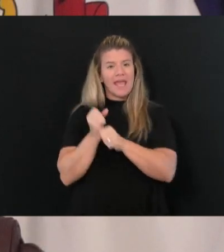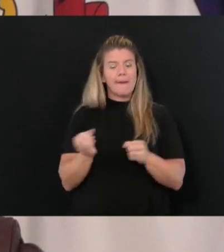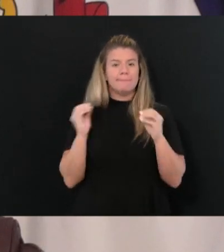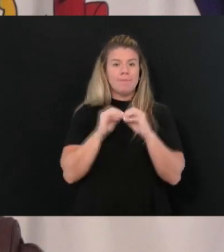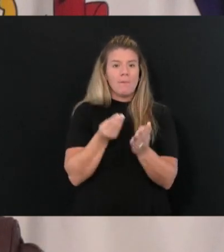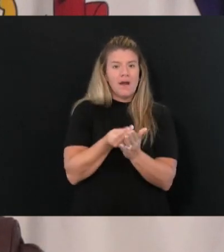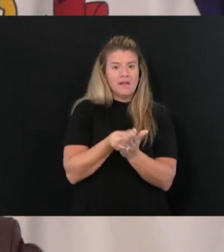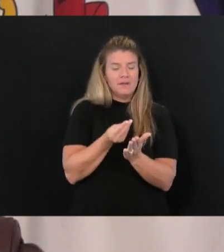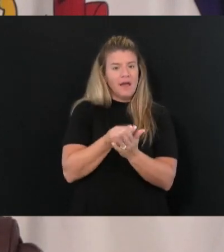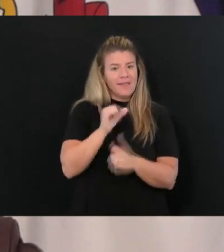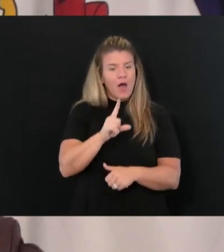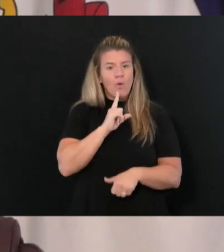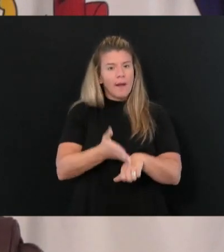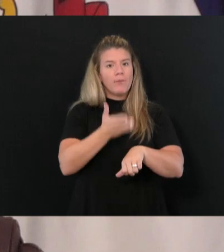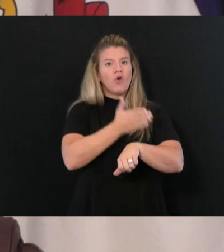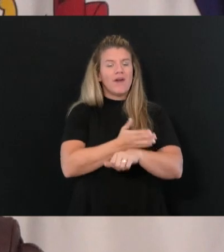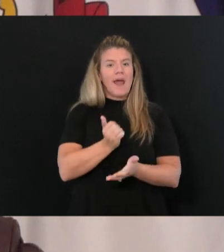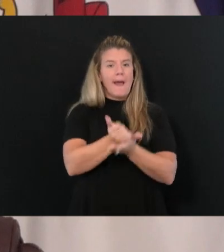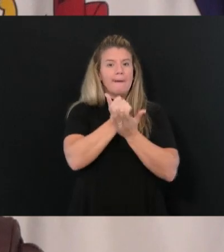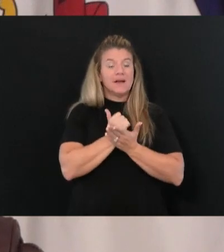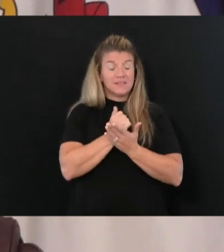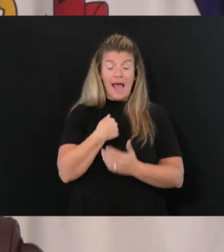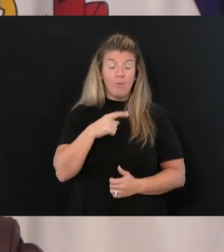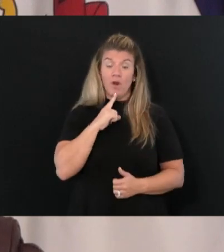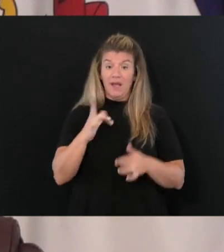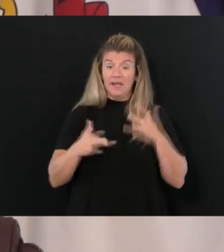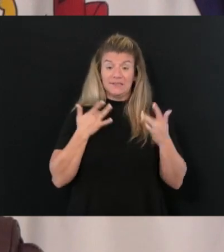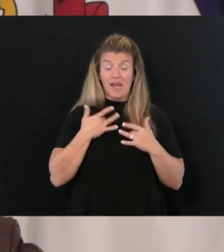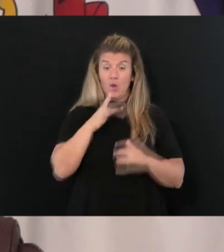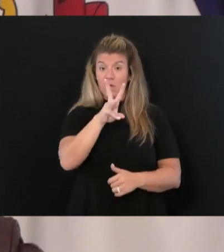I'm tickled to death with what West Virginia is doing.